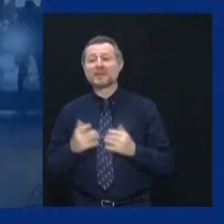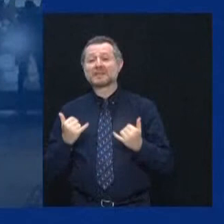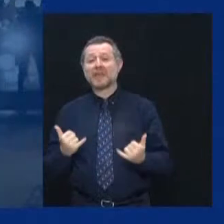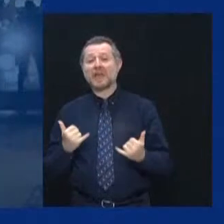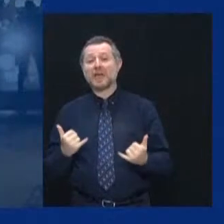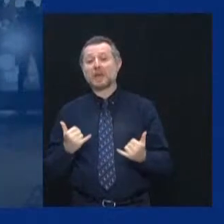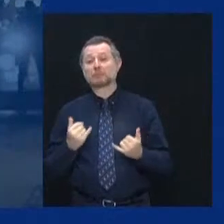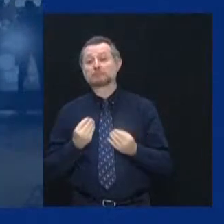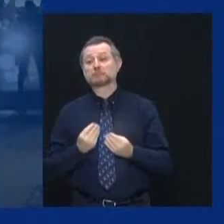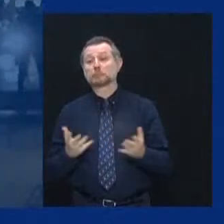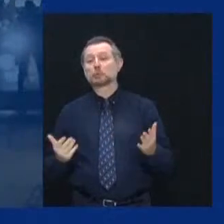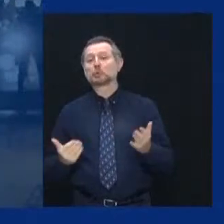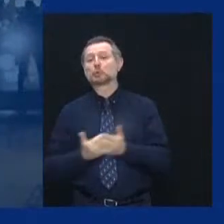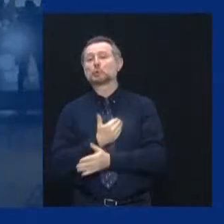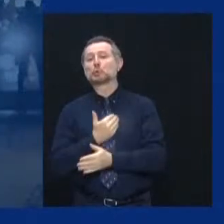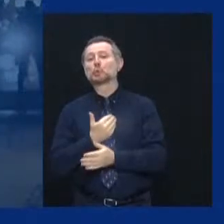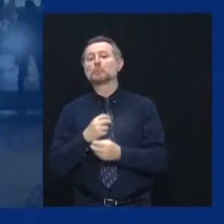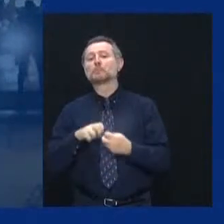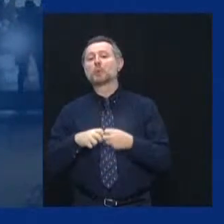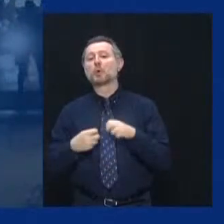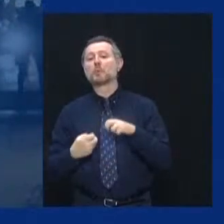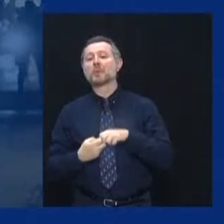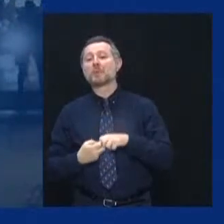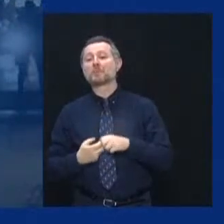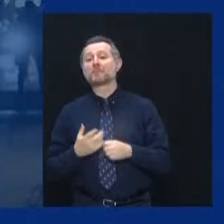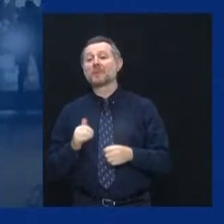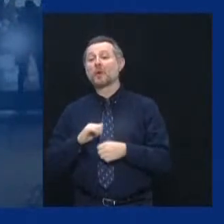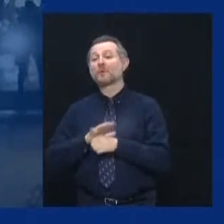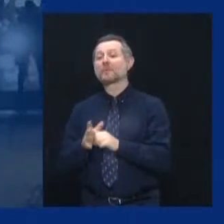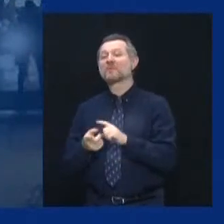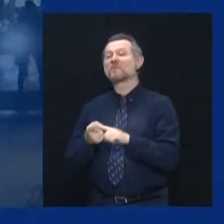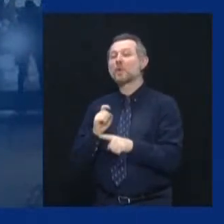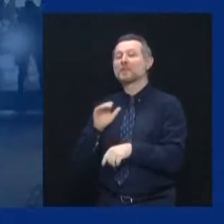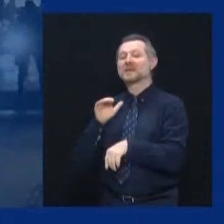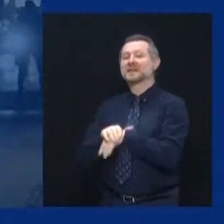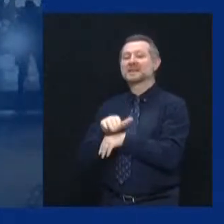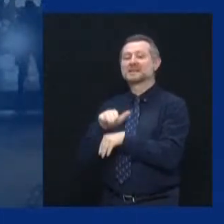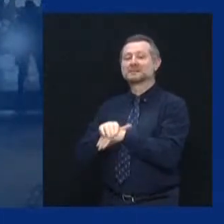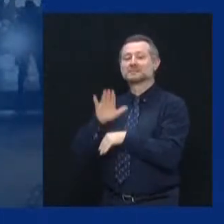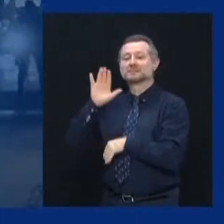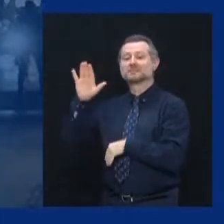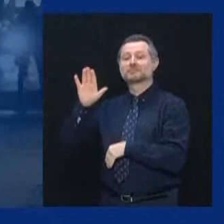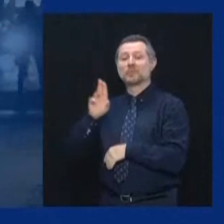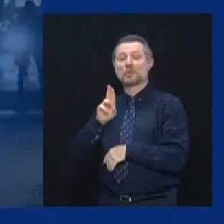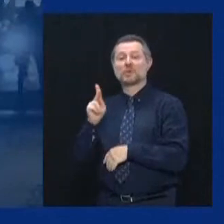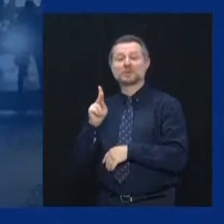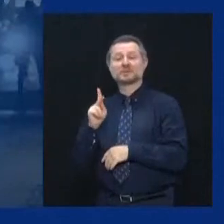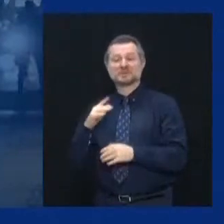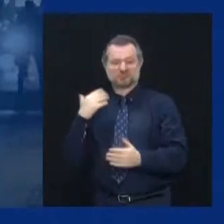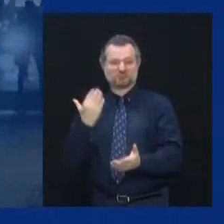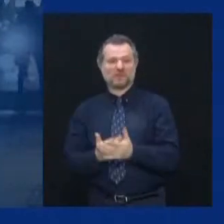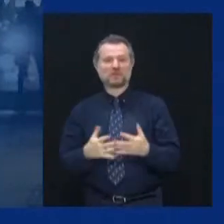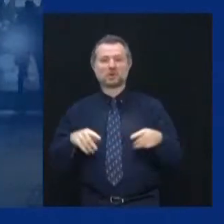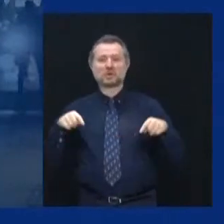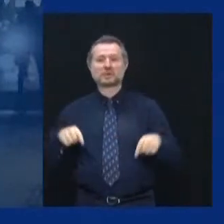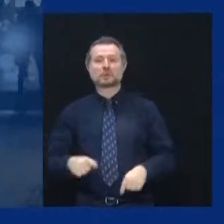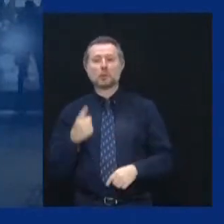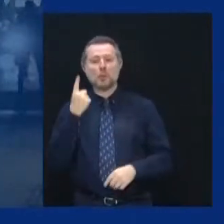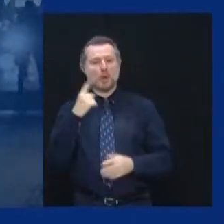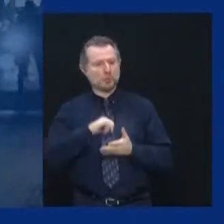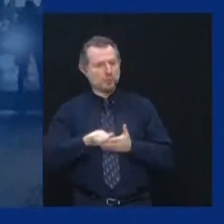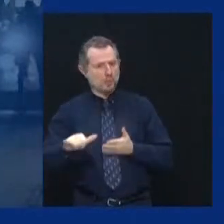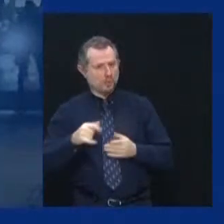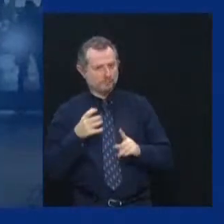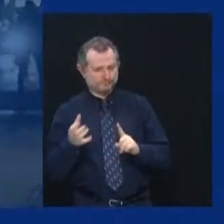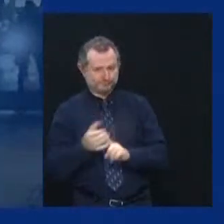new factor, the UK strain. The UK strain is here. 1 case in New York, 2 cases